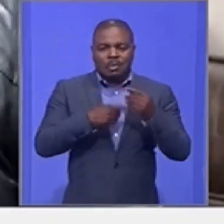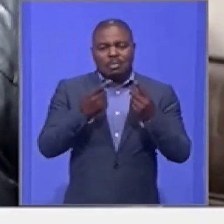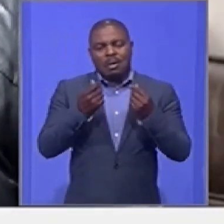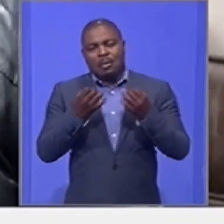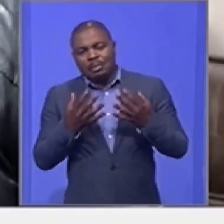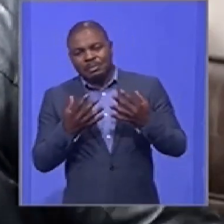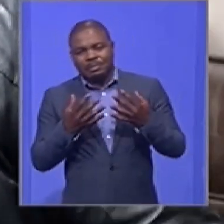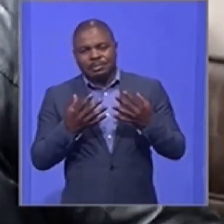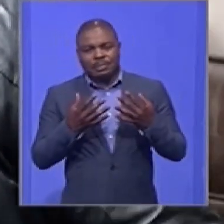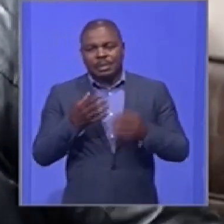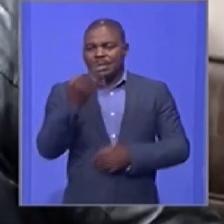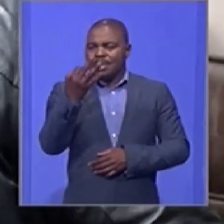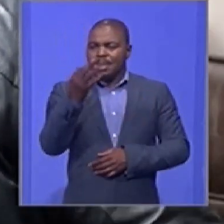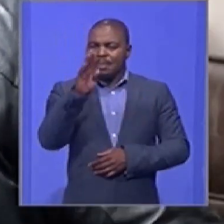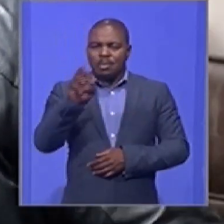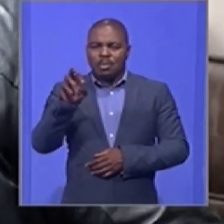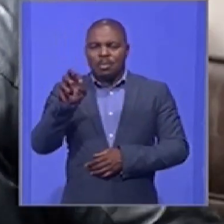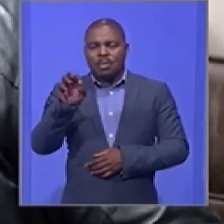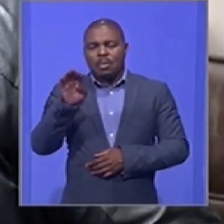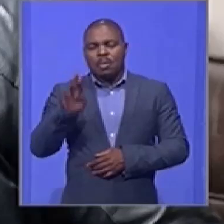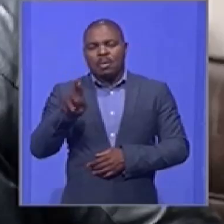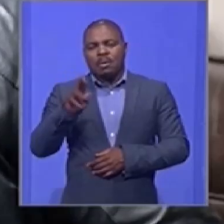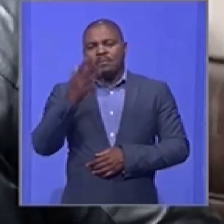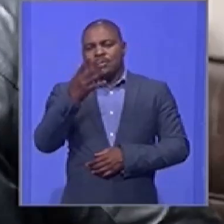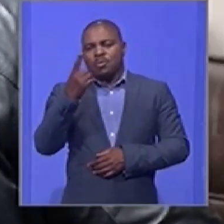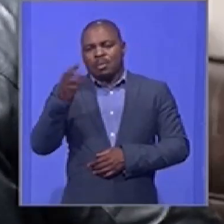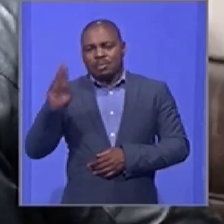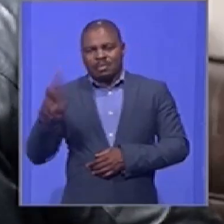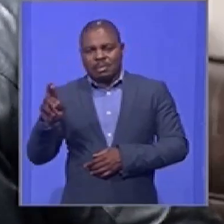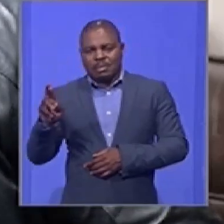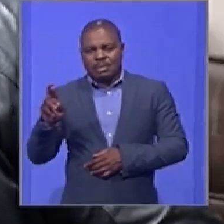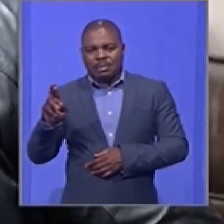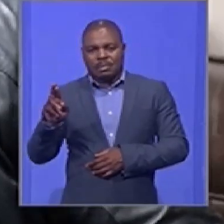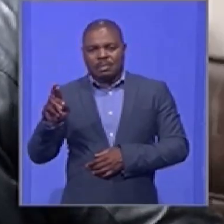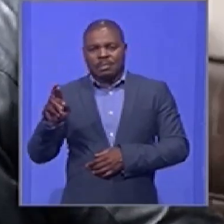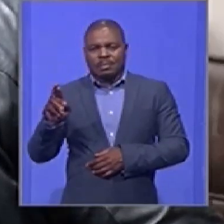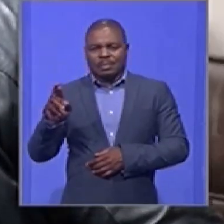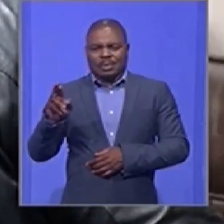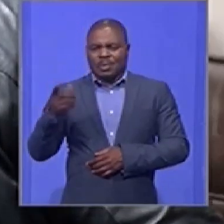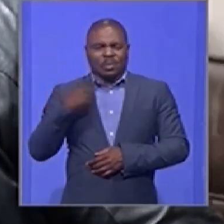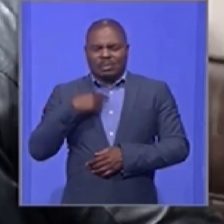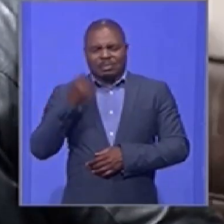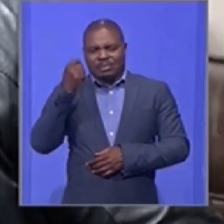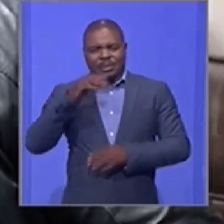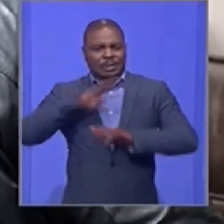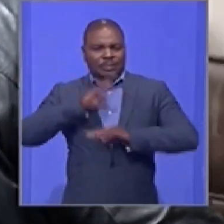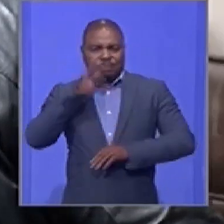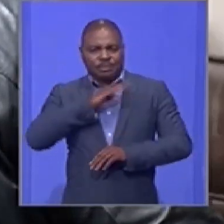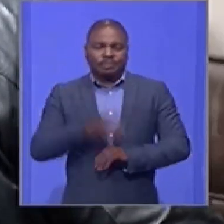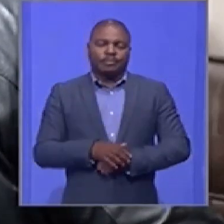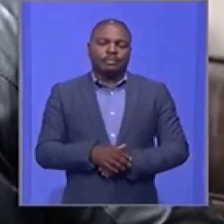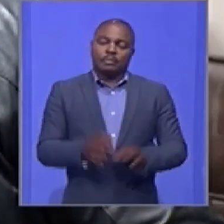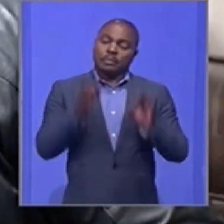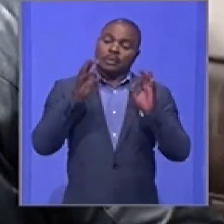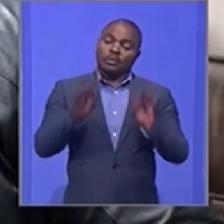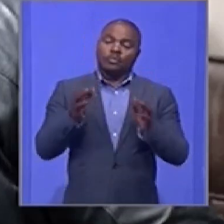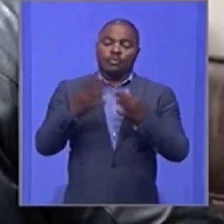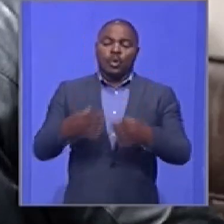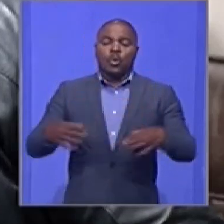The 3 billion and 51 rands and 3 billion. and what's the actual